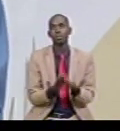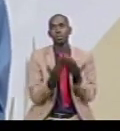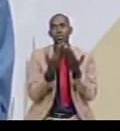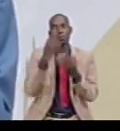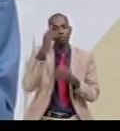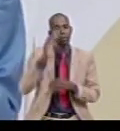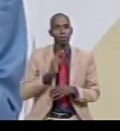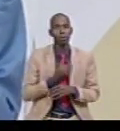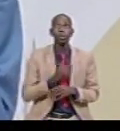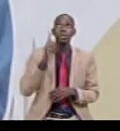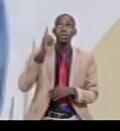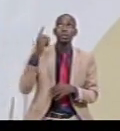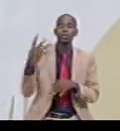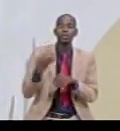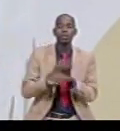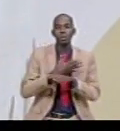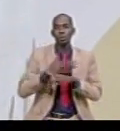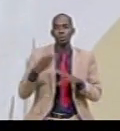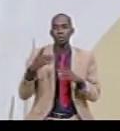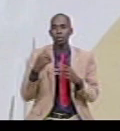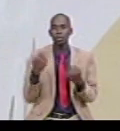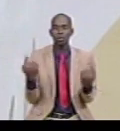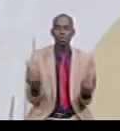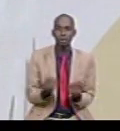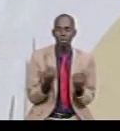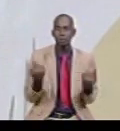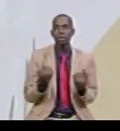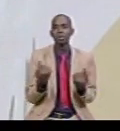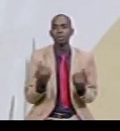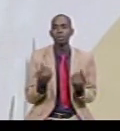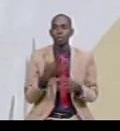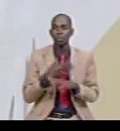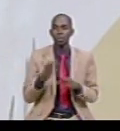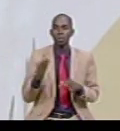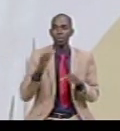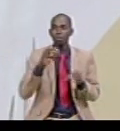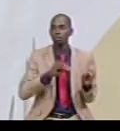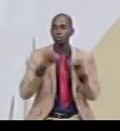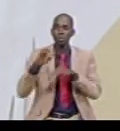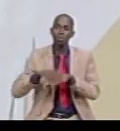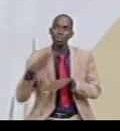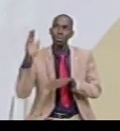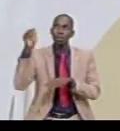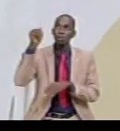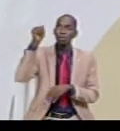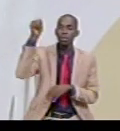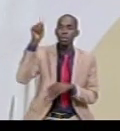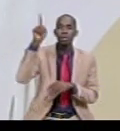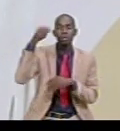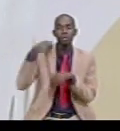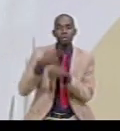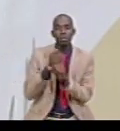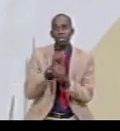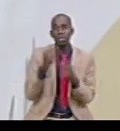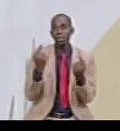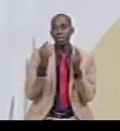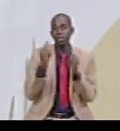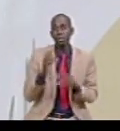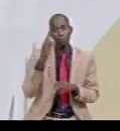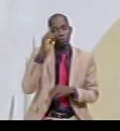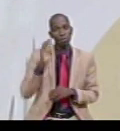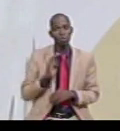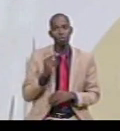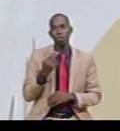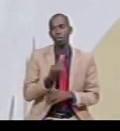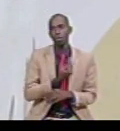his sin upon if it took our sins upon himself he made it was made a sin for us he was sinless but it became sin for